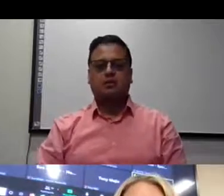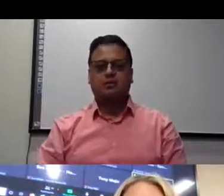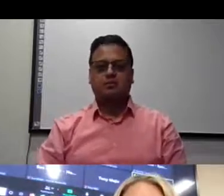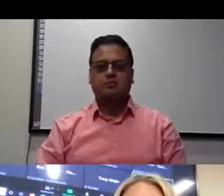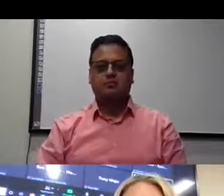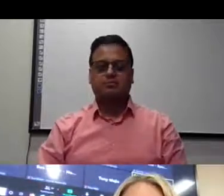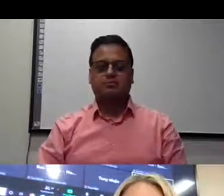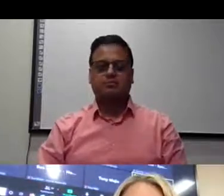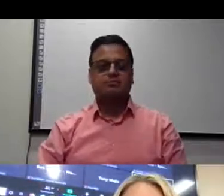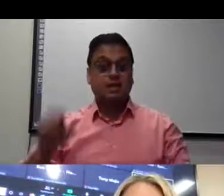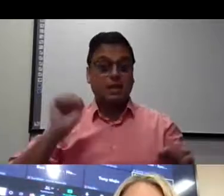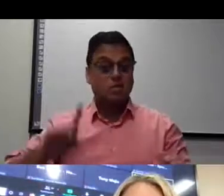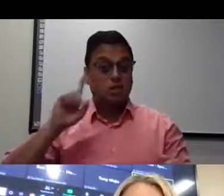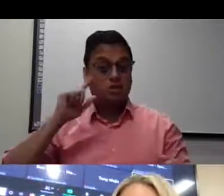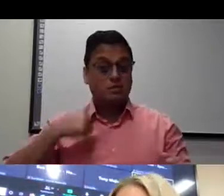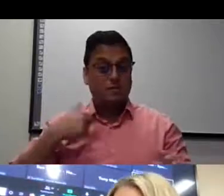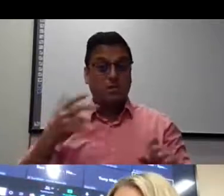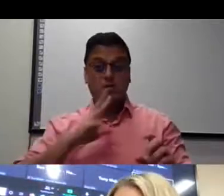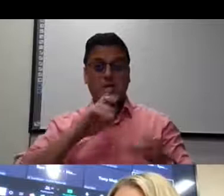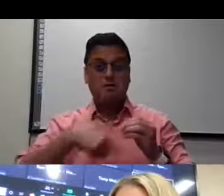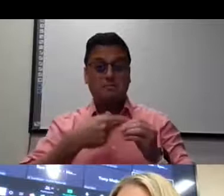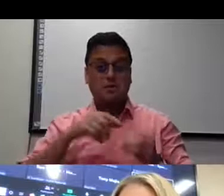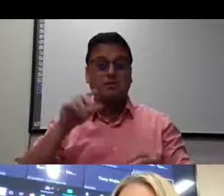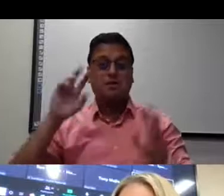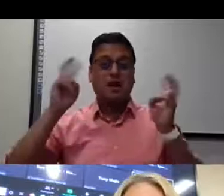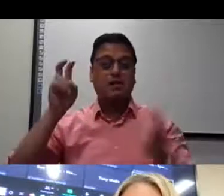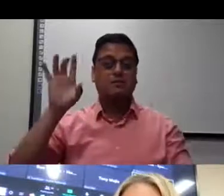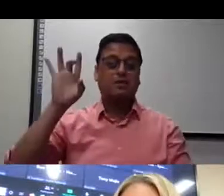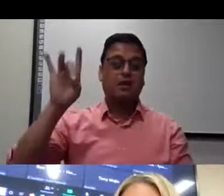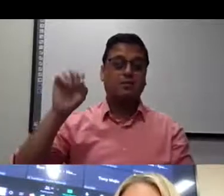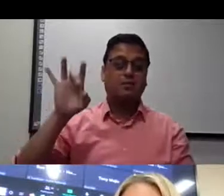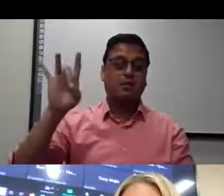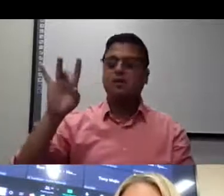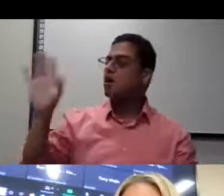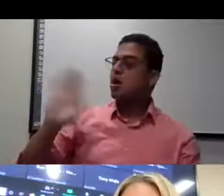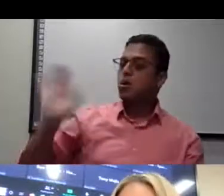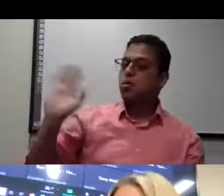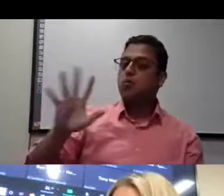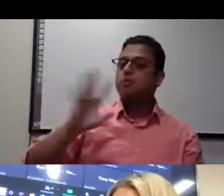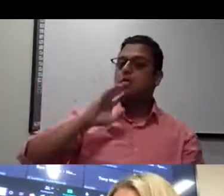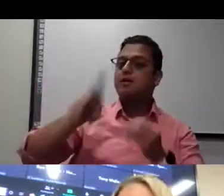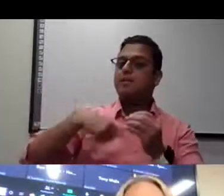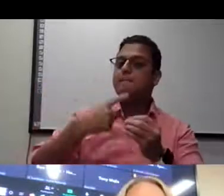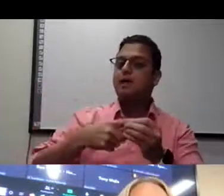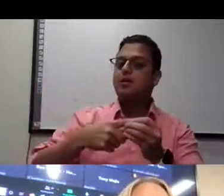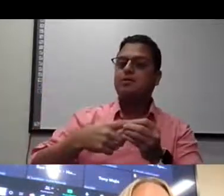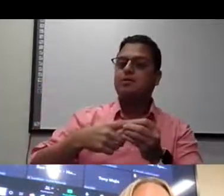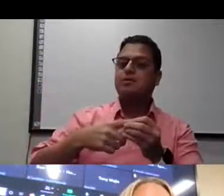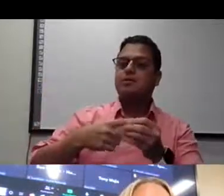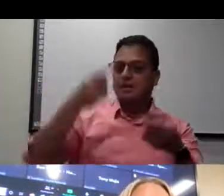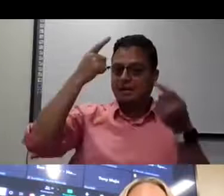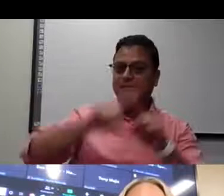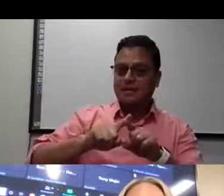Is this on, are we speaking on item 8.1 right now? I'm sorry, Joe. No, we are speaking currently on consent